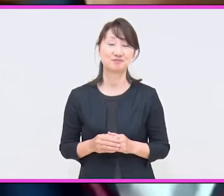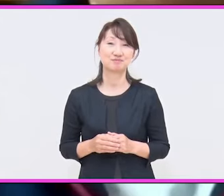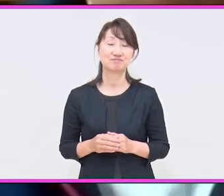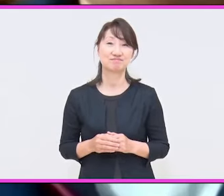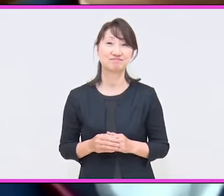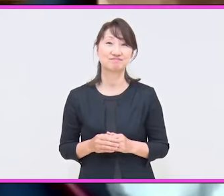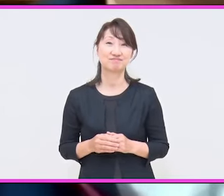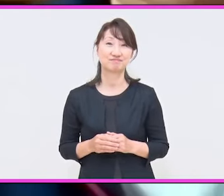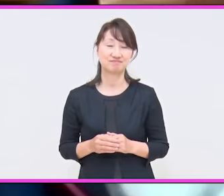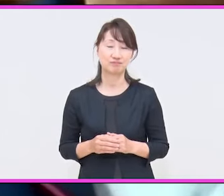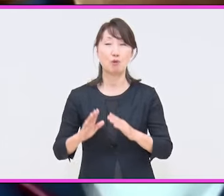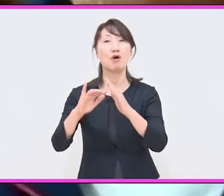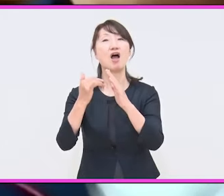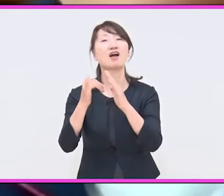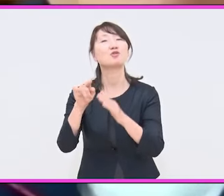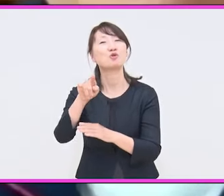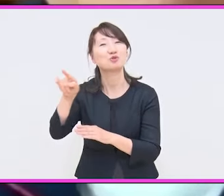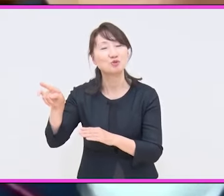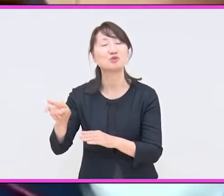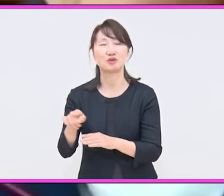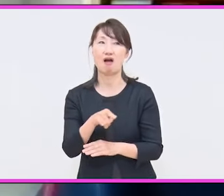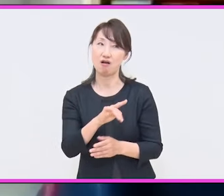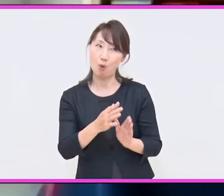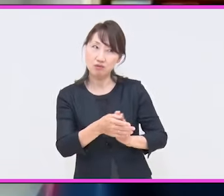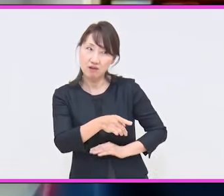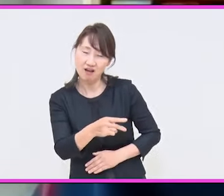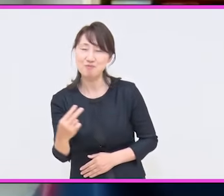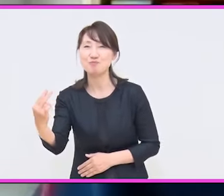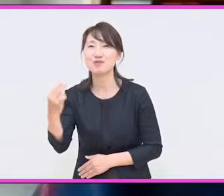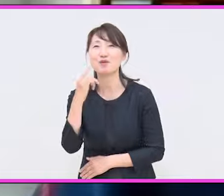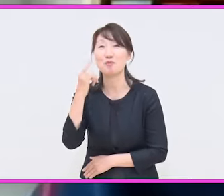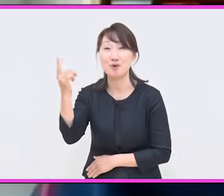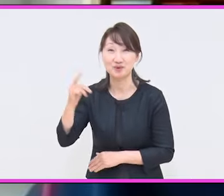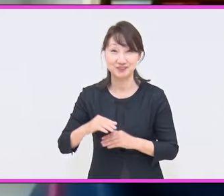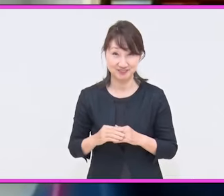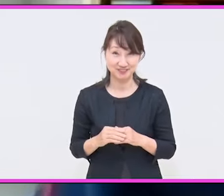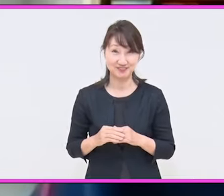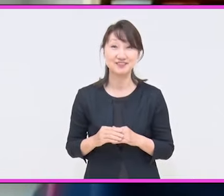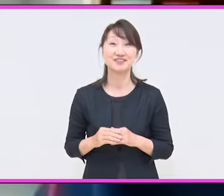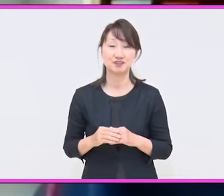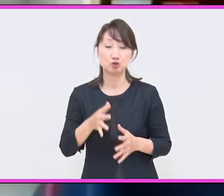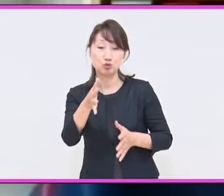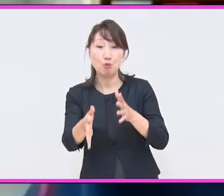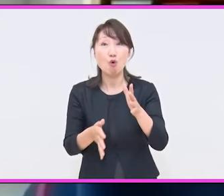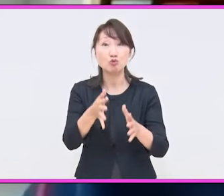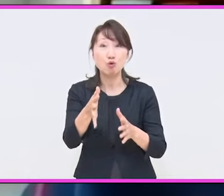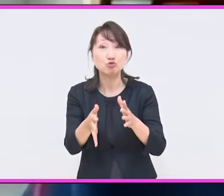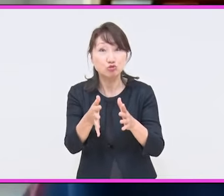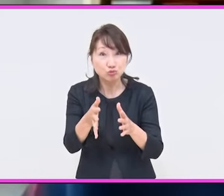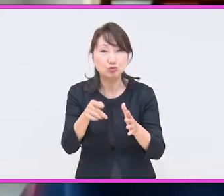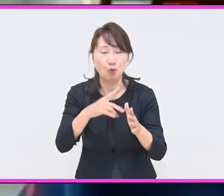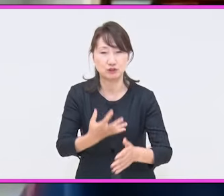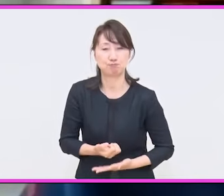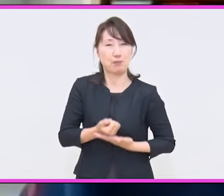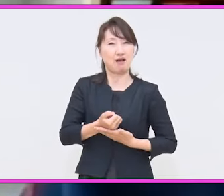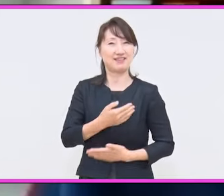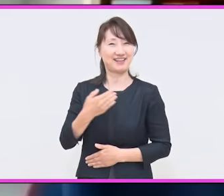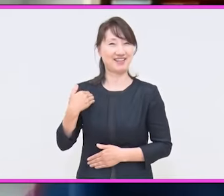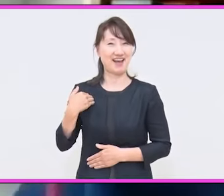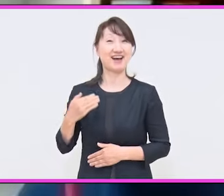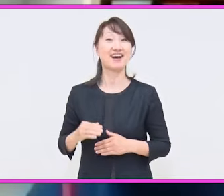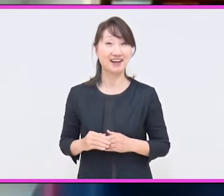I think my family noticed the difference, because I was so much more confident and